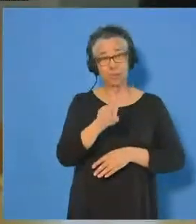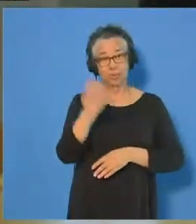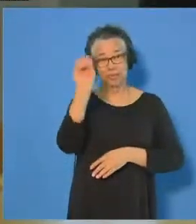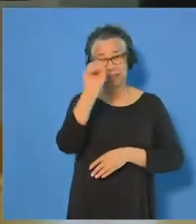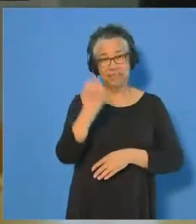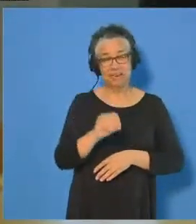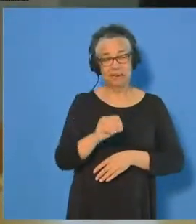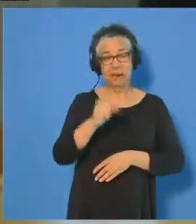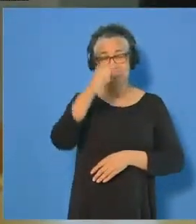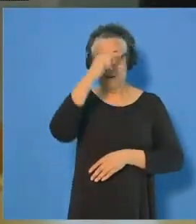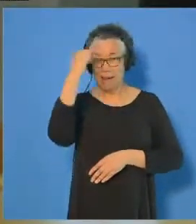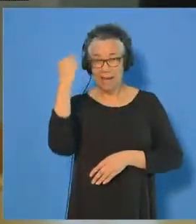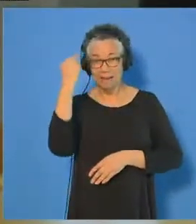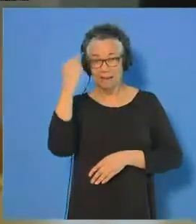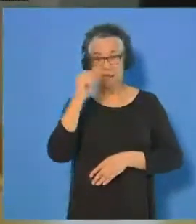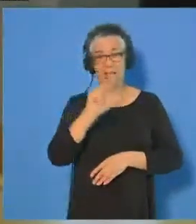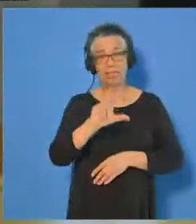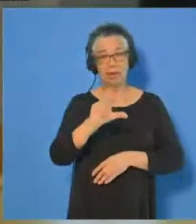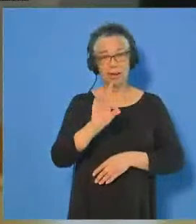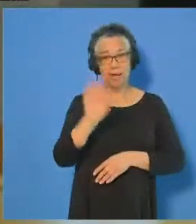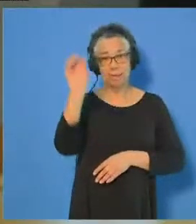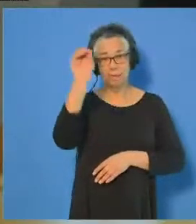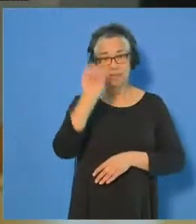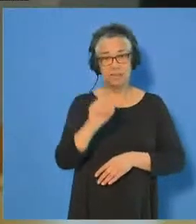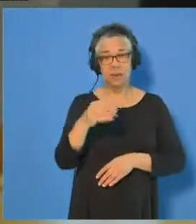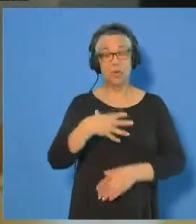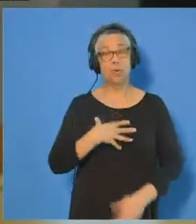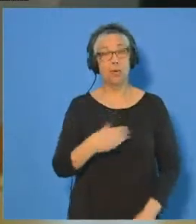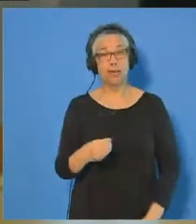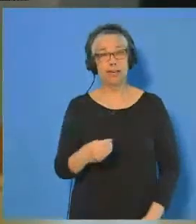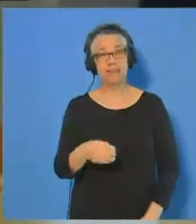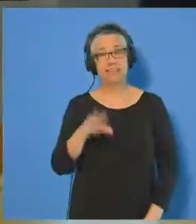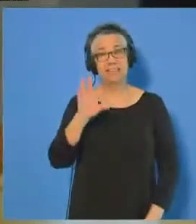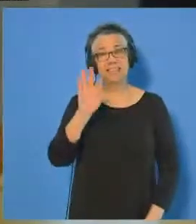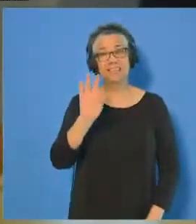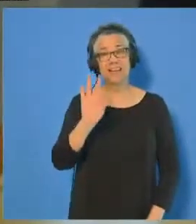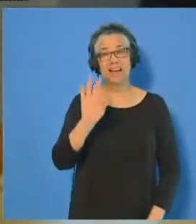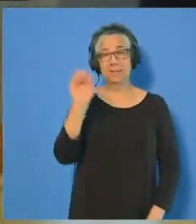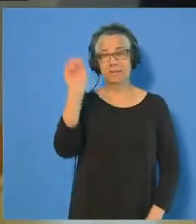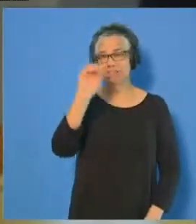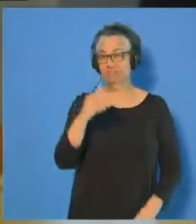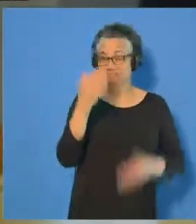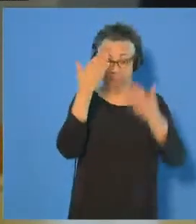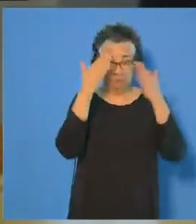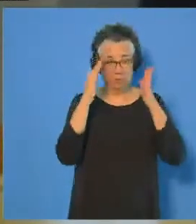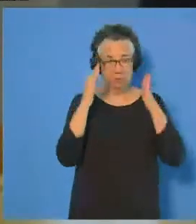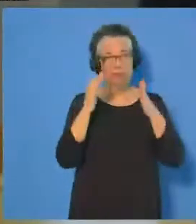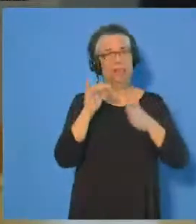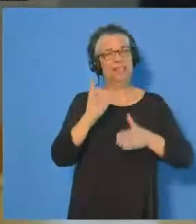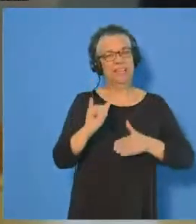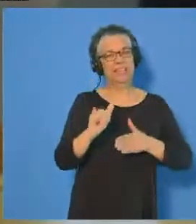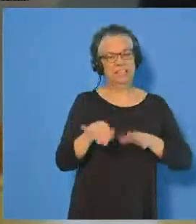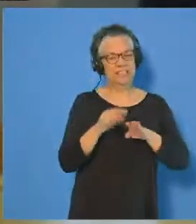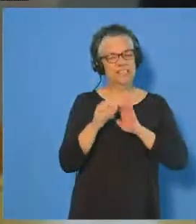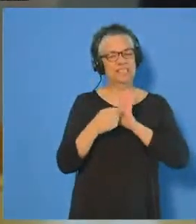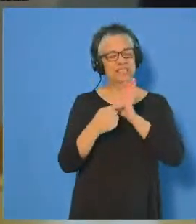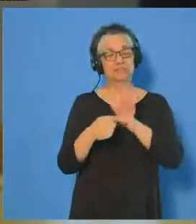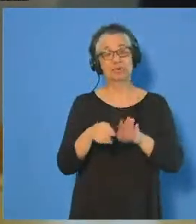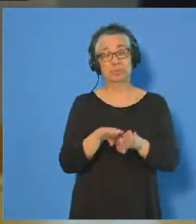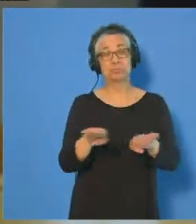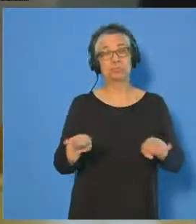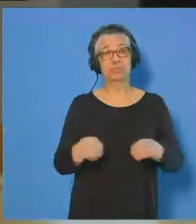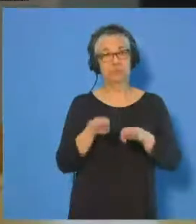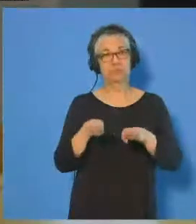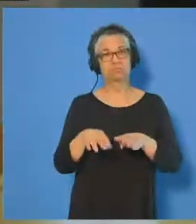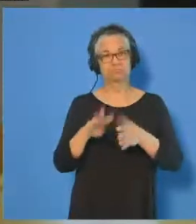Black, 39% are white, and 9% are unknown, and this reflects Bermuda's demographics. The ministry reminds